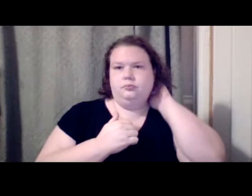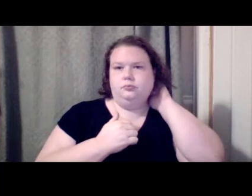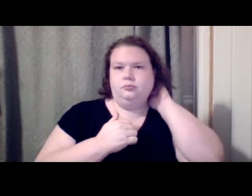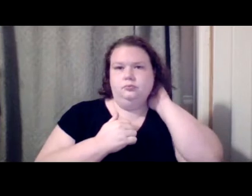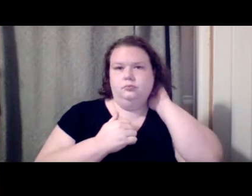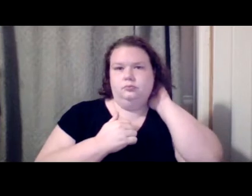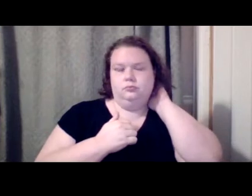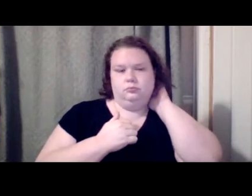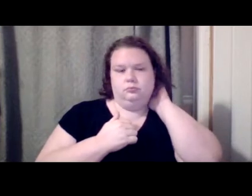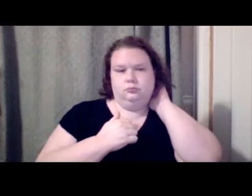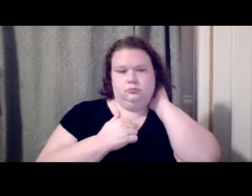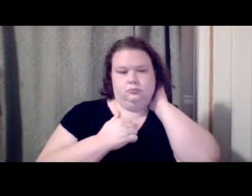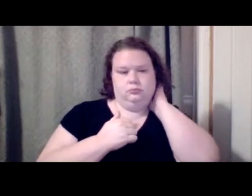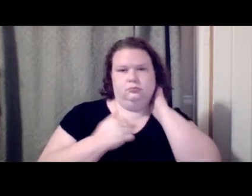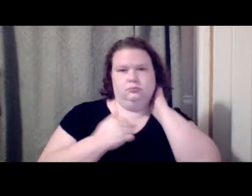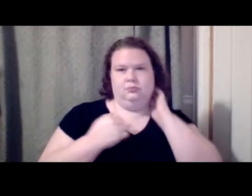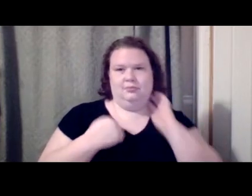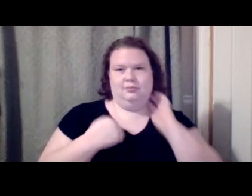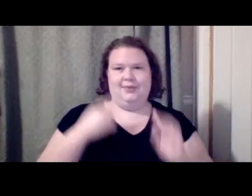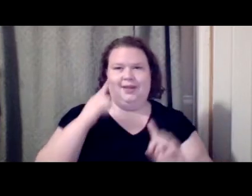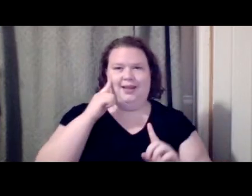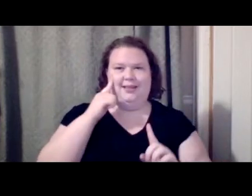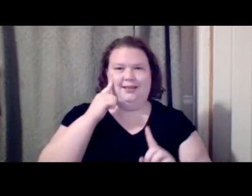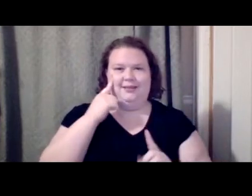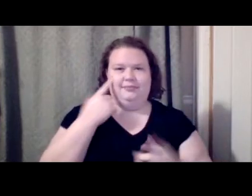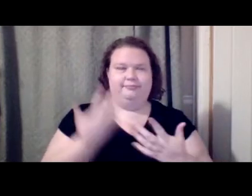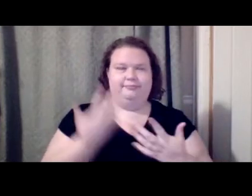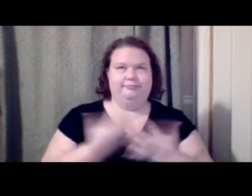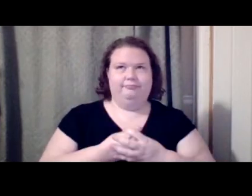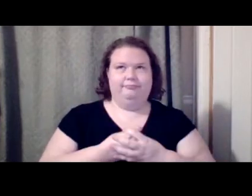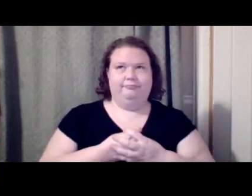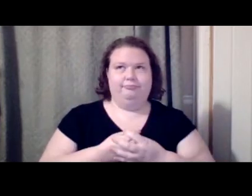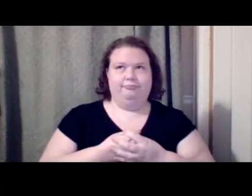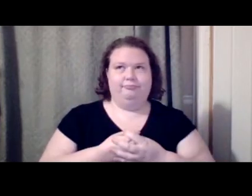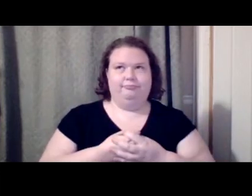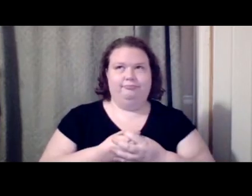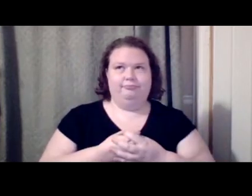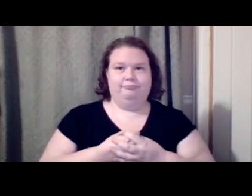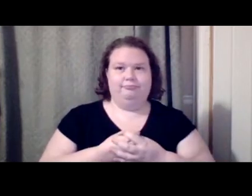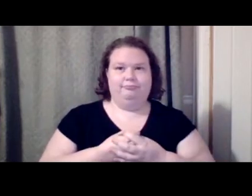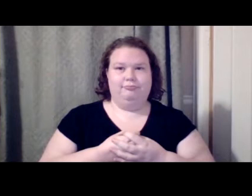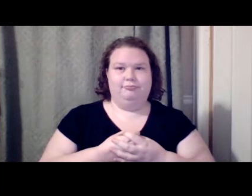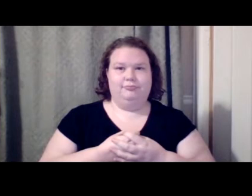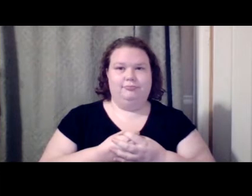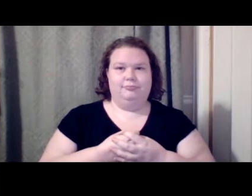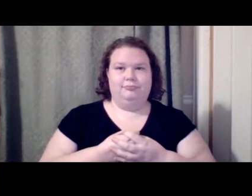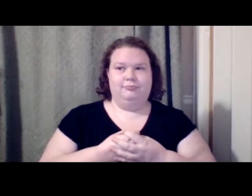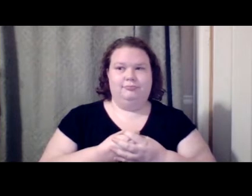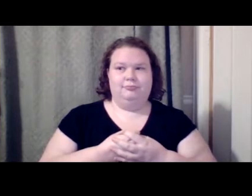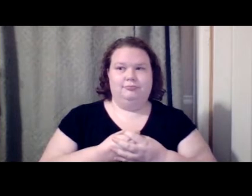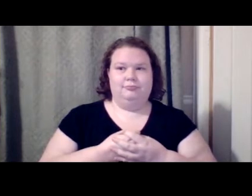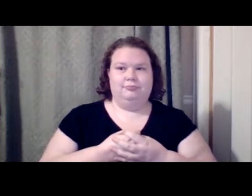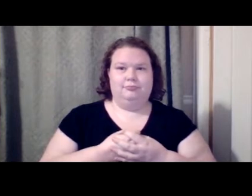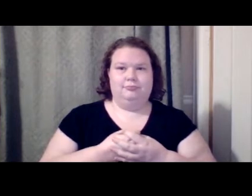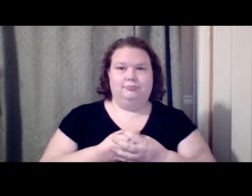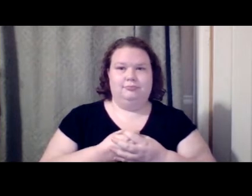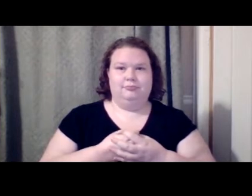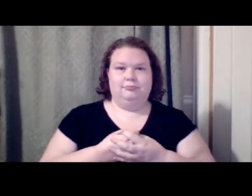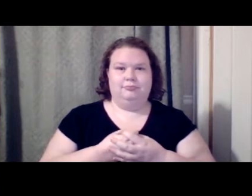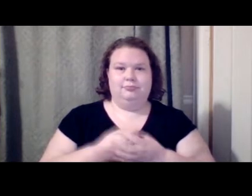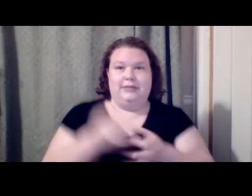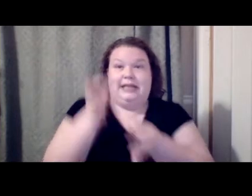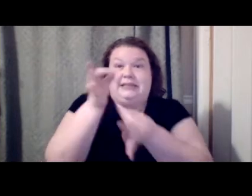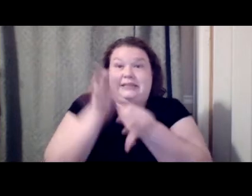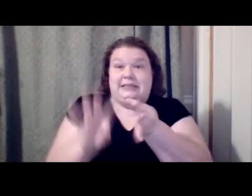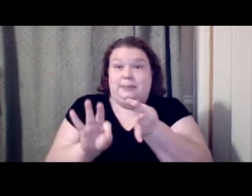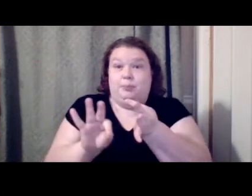be, missing the mark if we try to put this in a simple box, because it doesn't fit. There are just too many